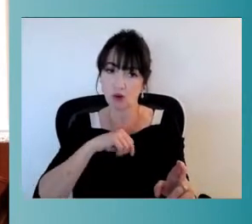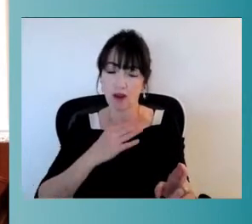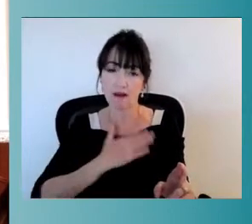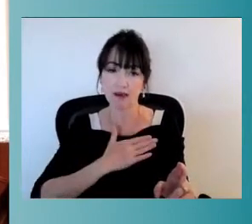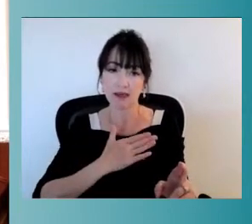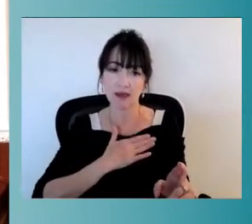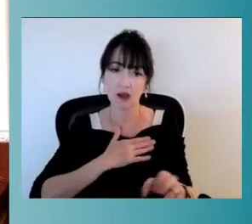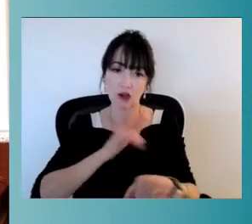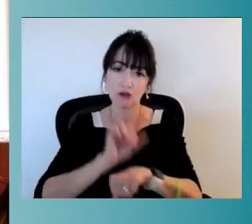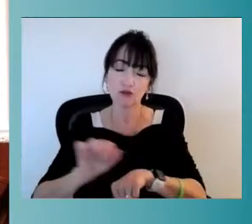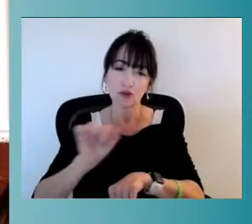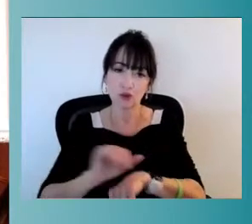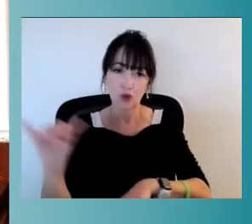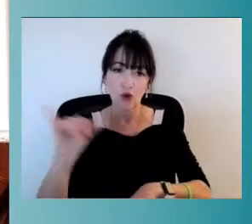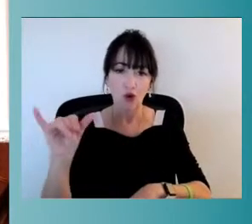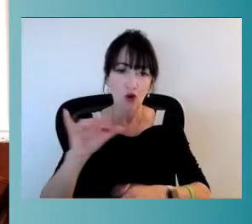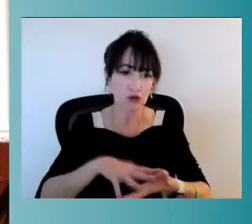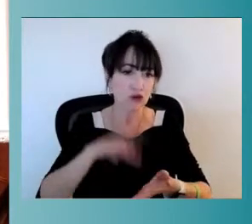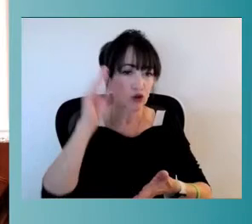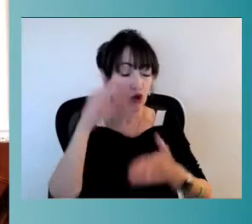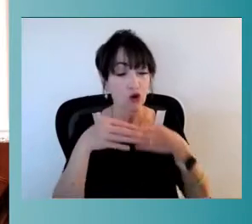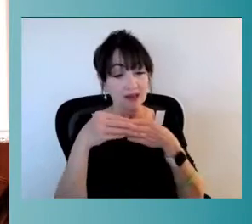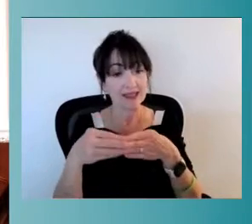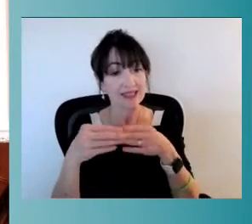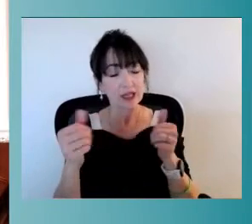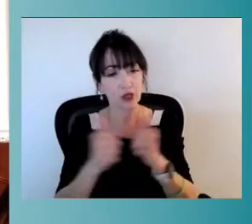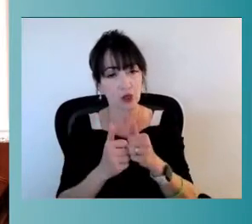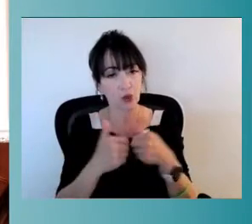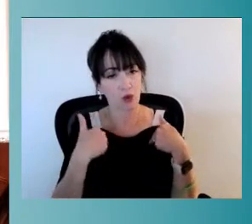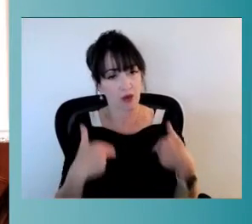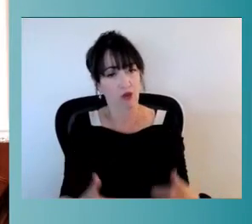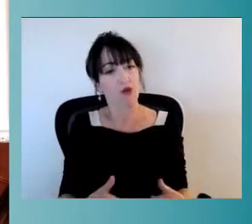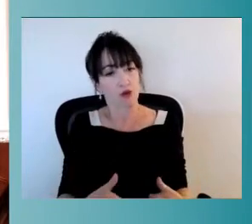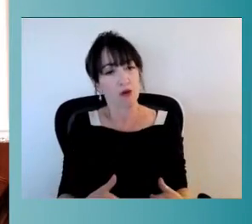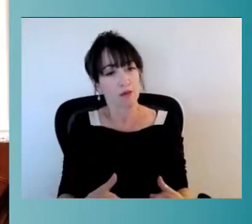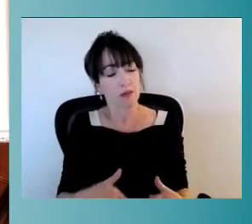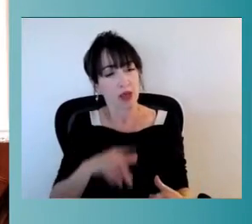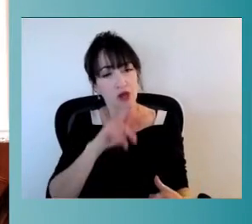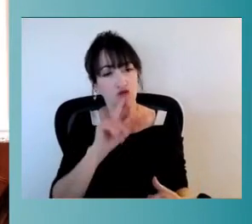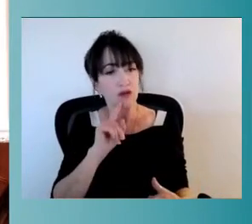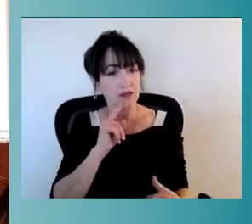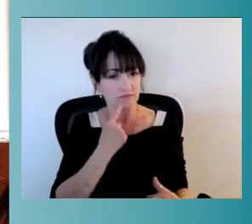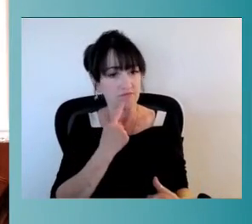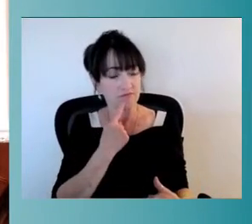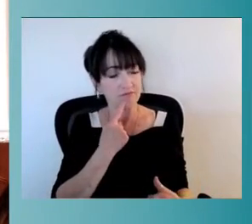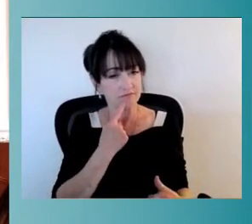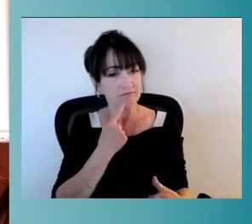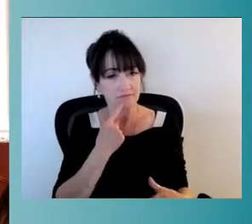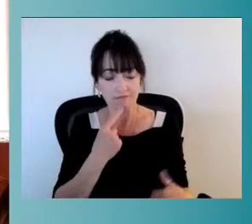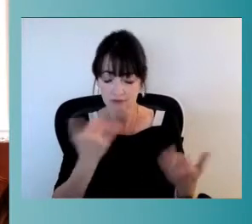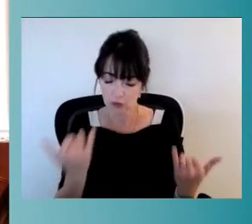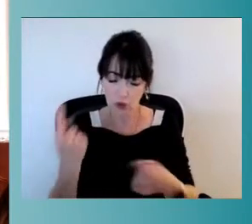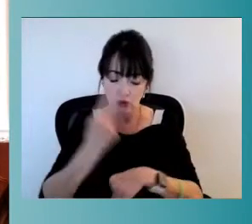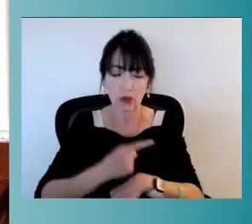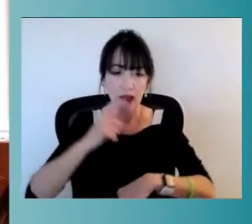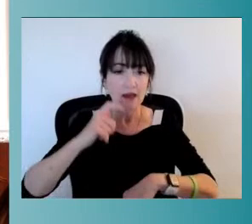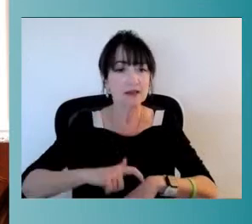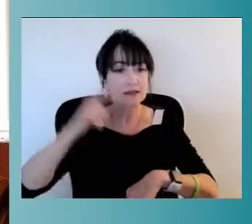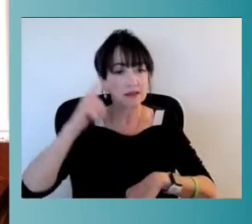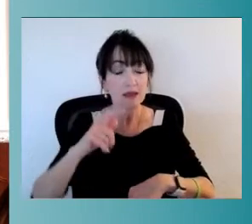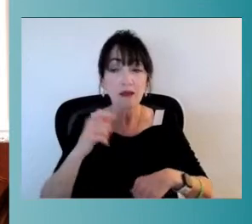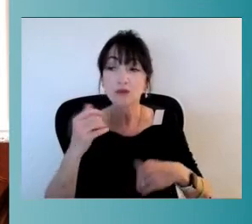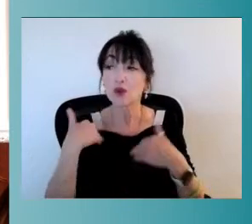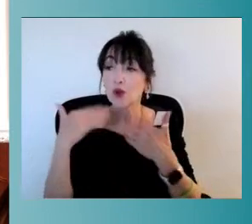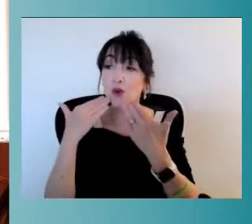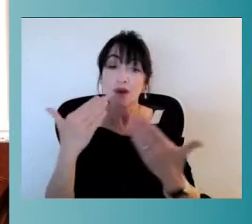have also learned that leading with humanity is critical. If no time, then today is the time. And so thank you to